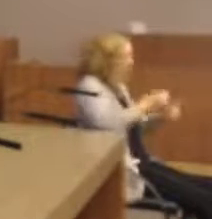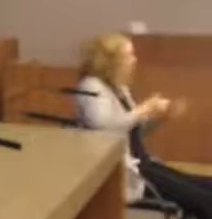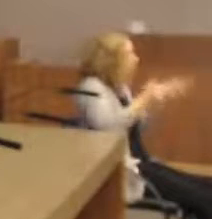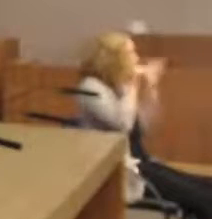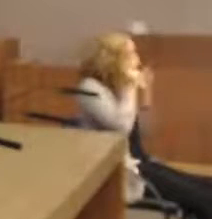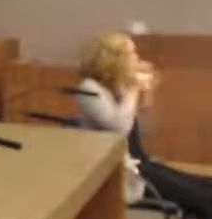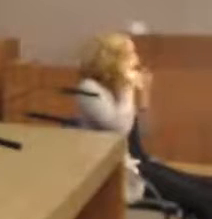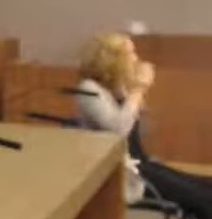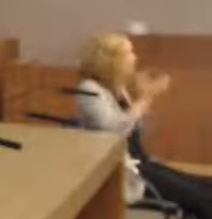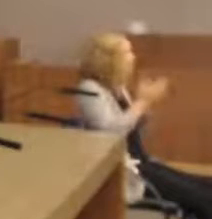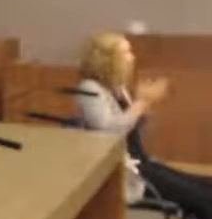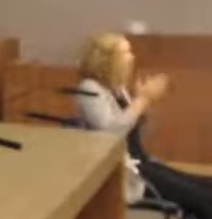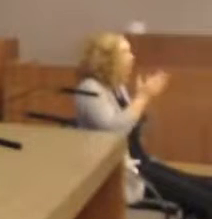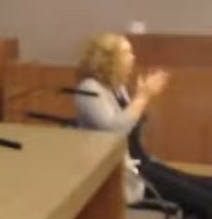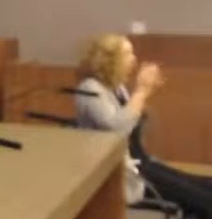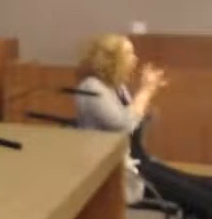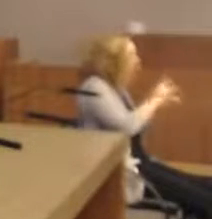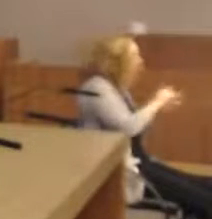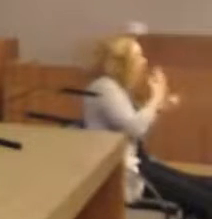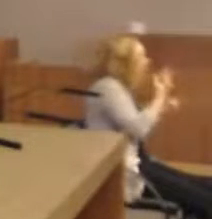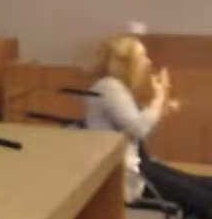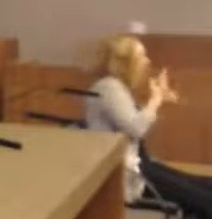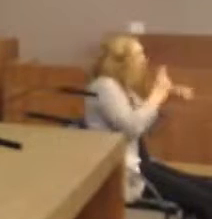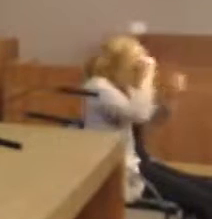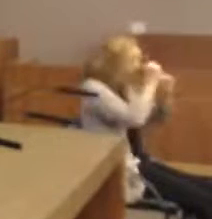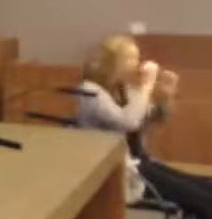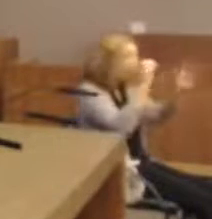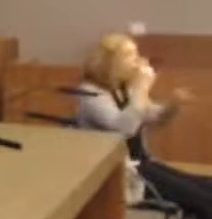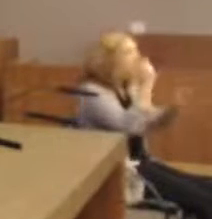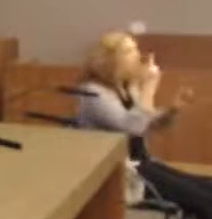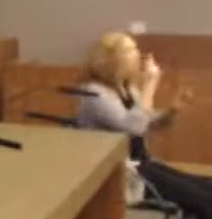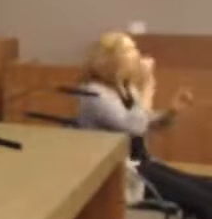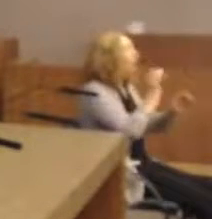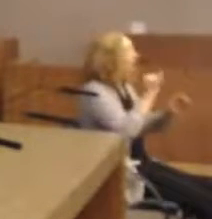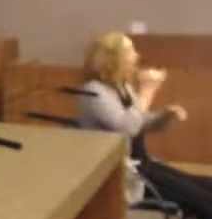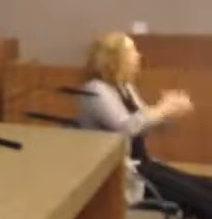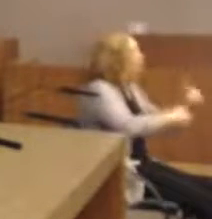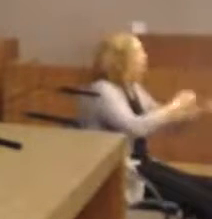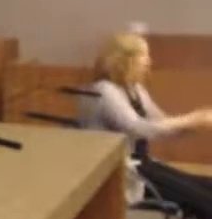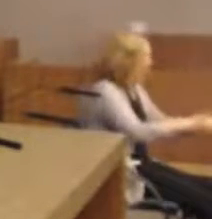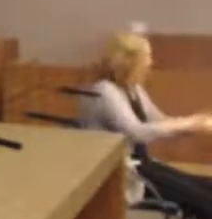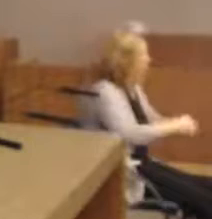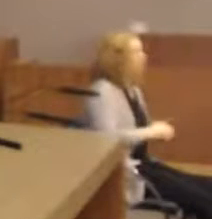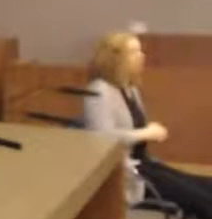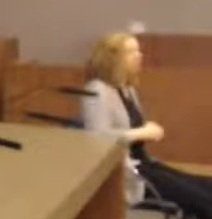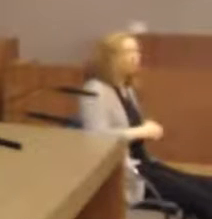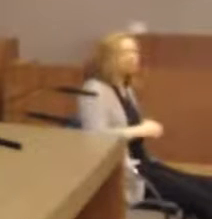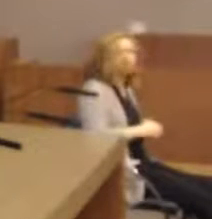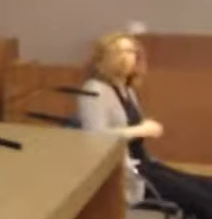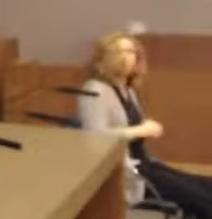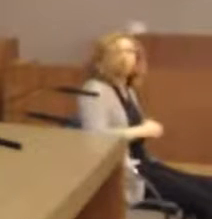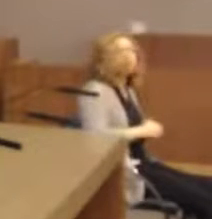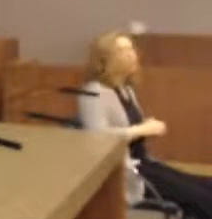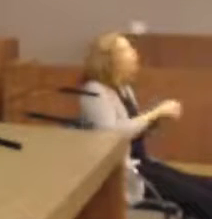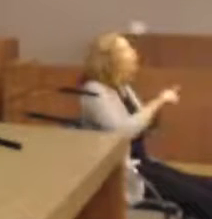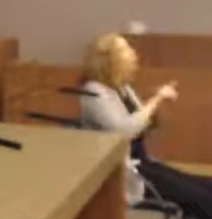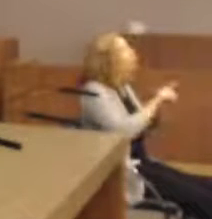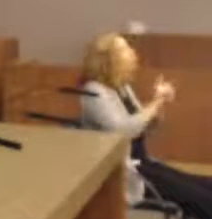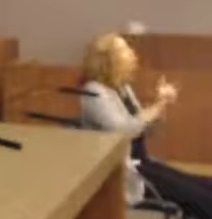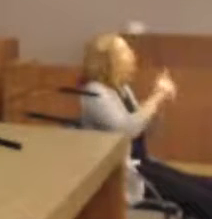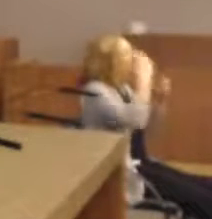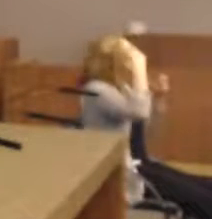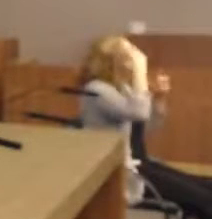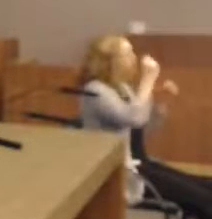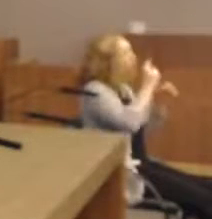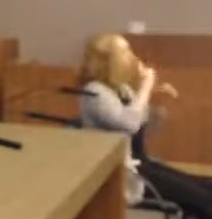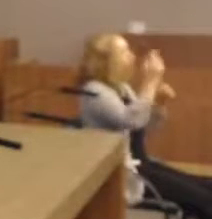it. You might be relating it to something. You're visualizing something. It's all getting processed right now. It's also where memories